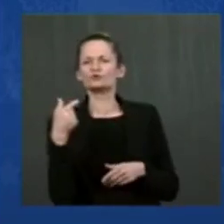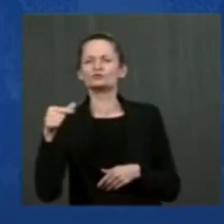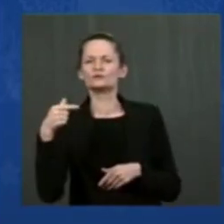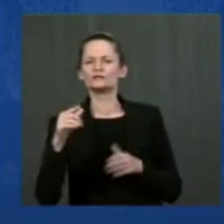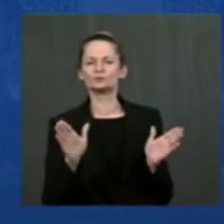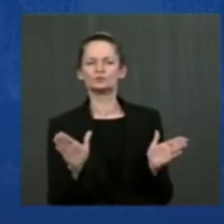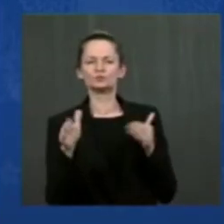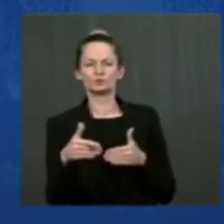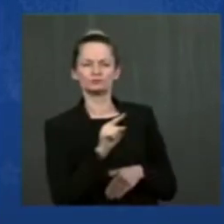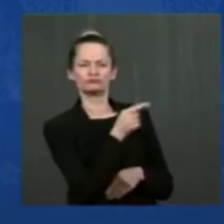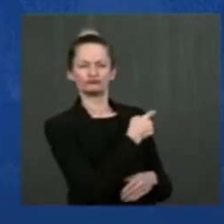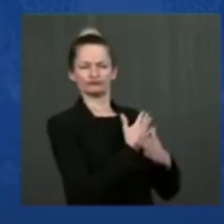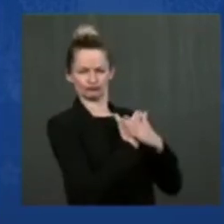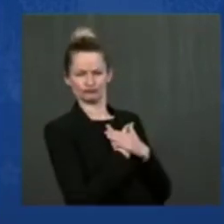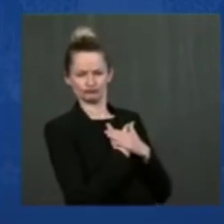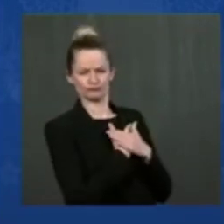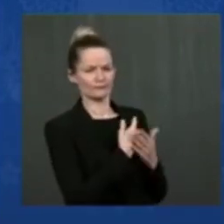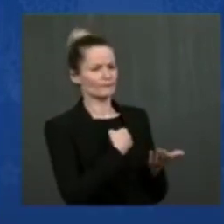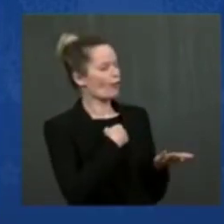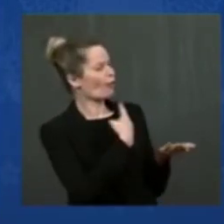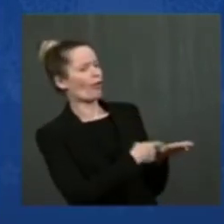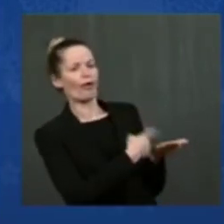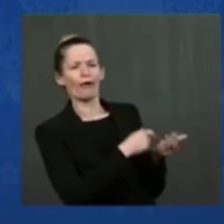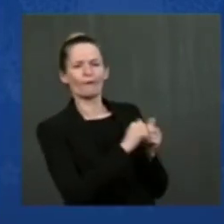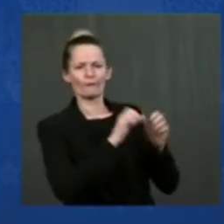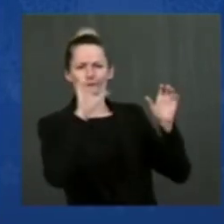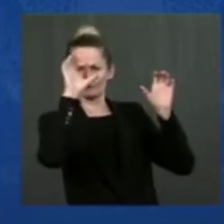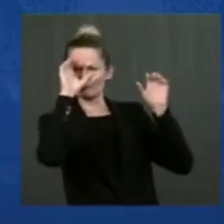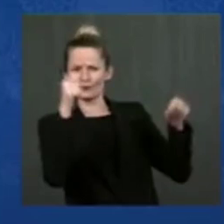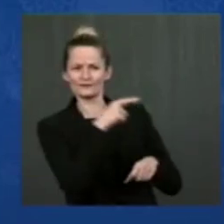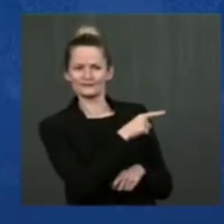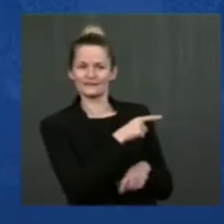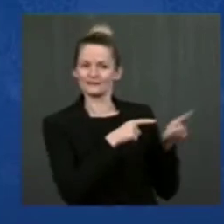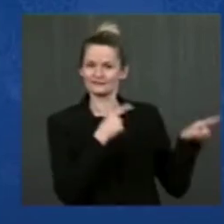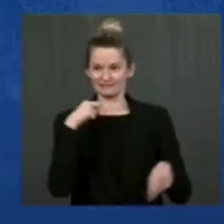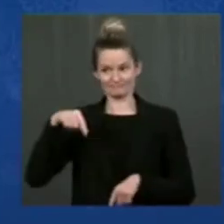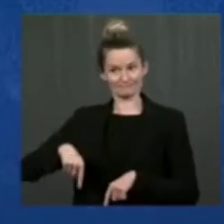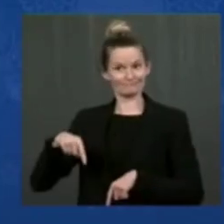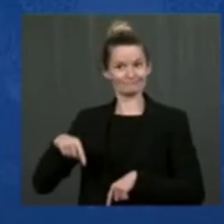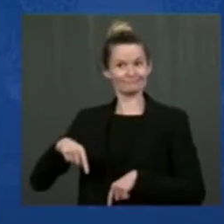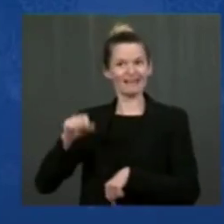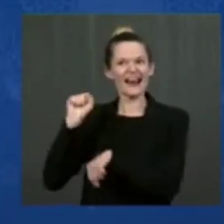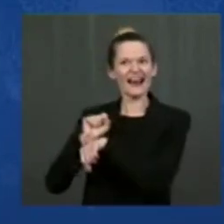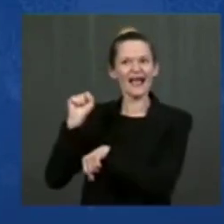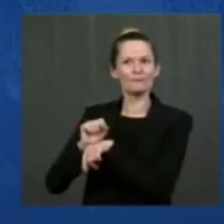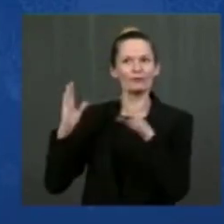said, "This is Labor's house." And how often do you hear that?